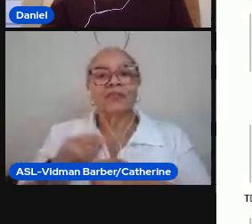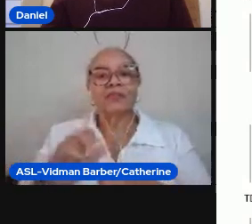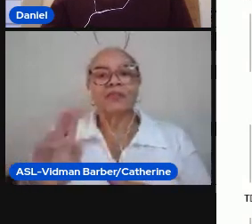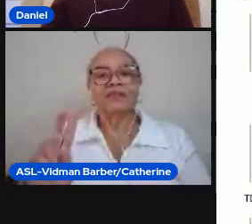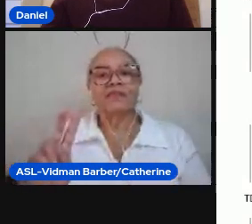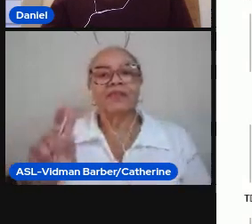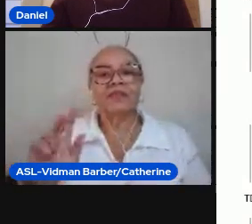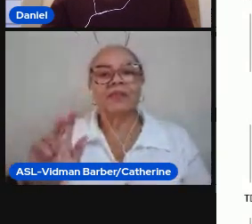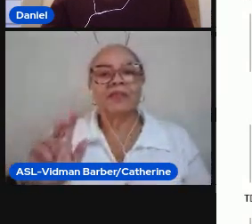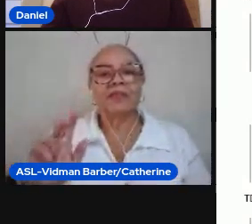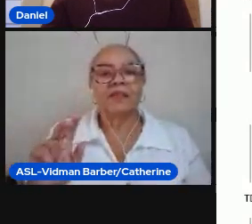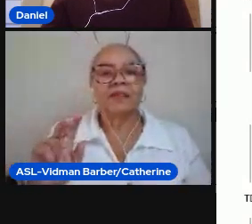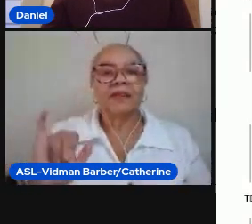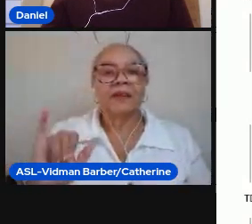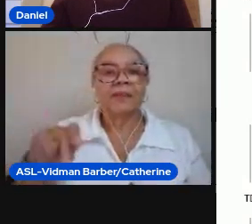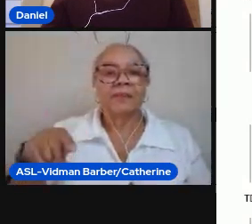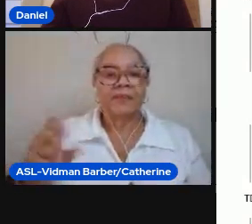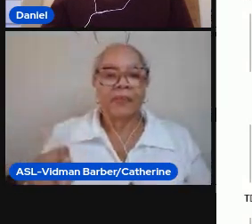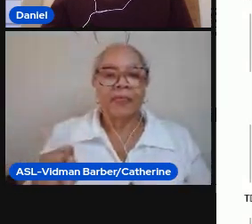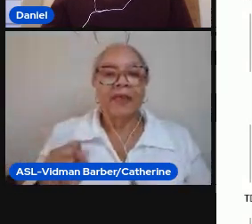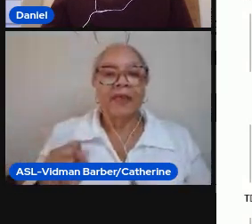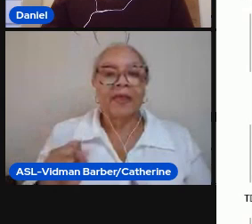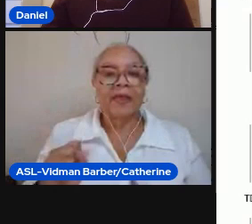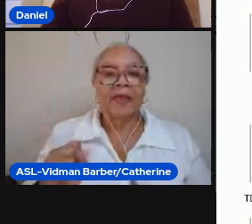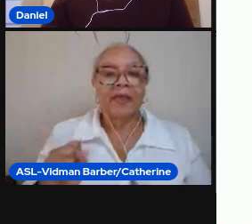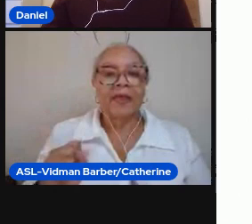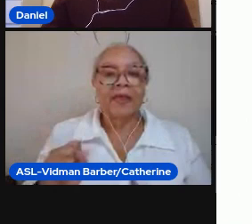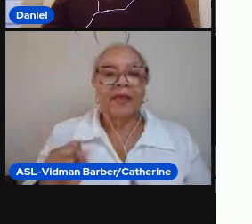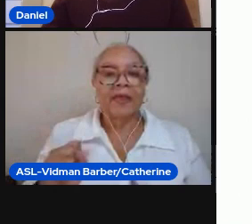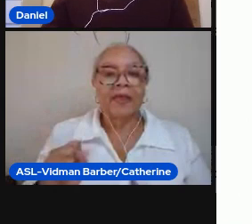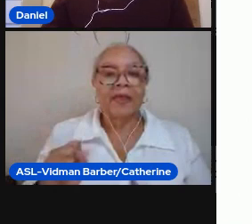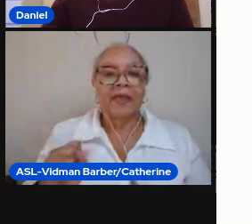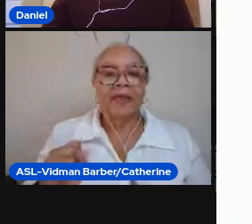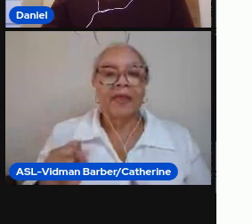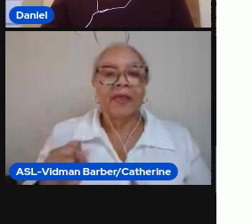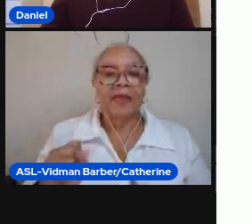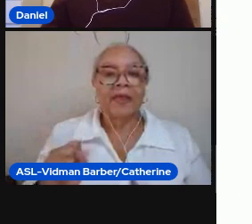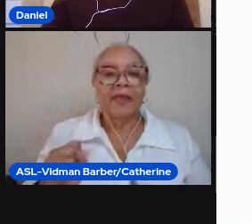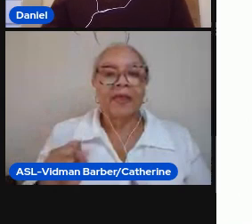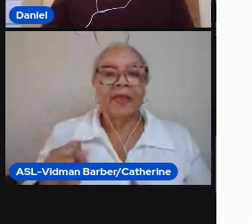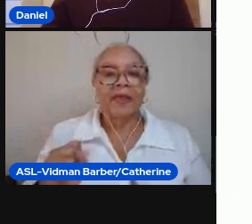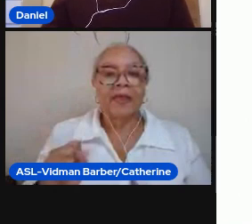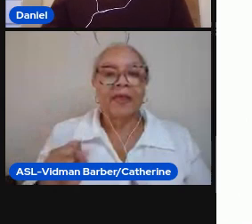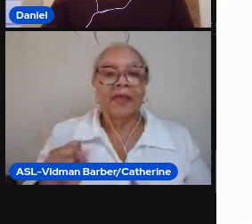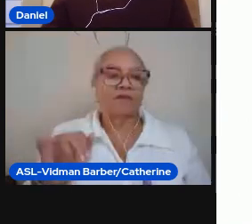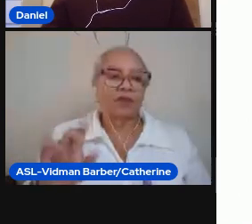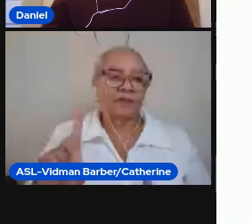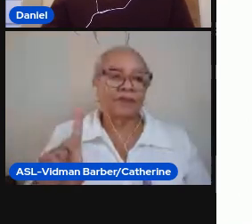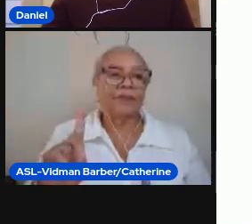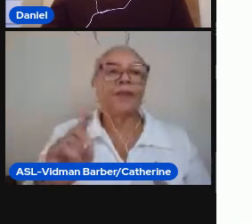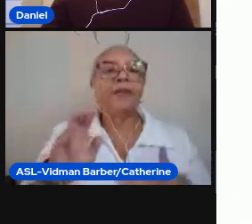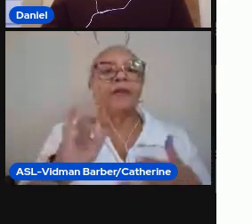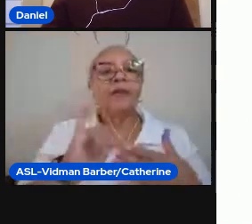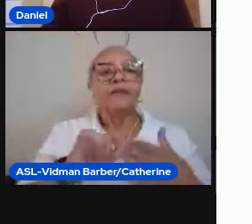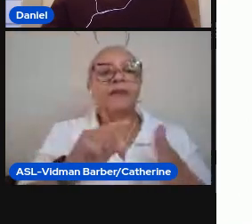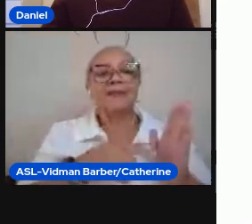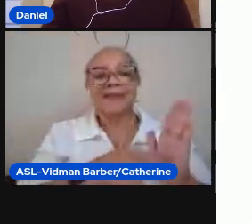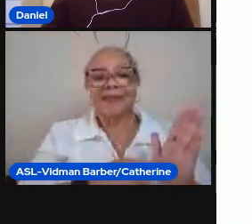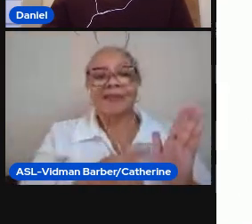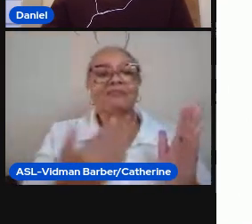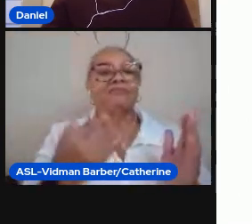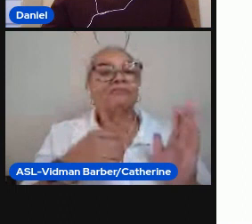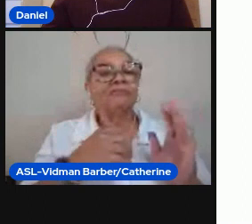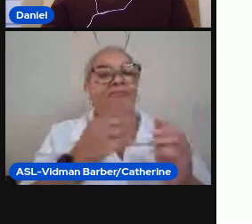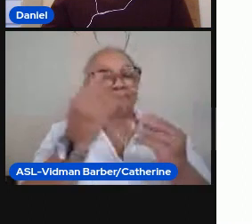extent, and was much less abundant in those who developed typhoid. And this is just showing again some of these